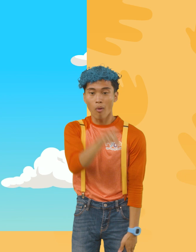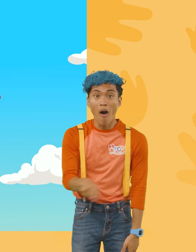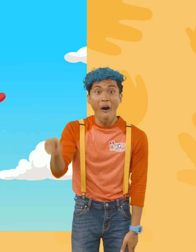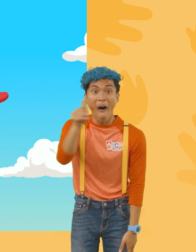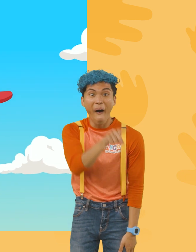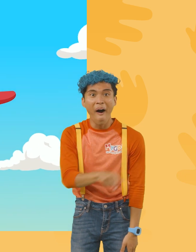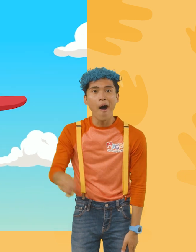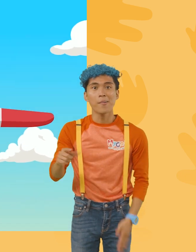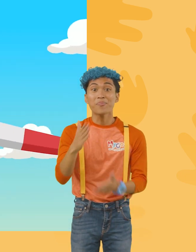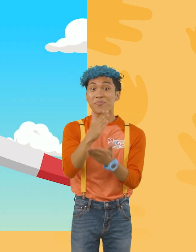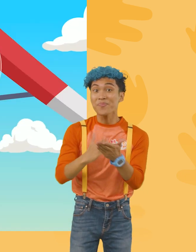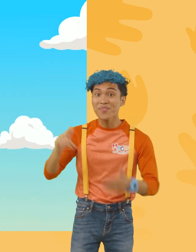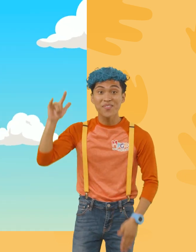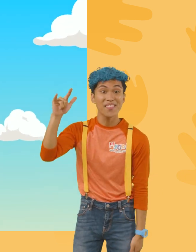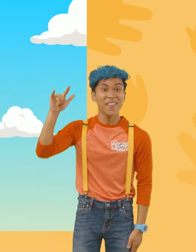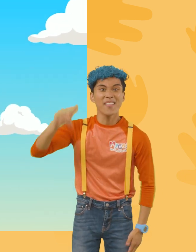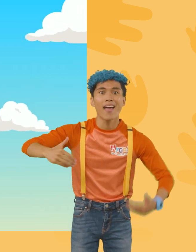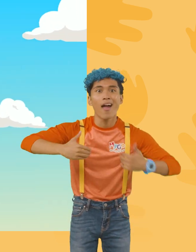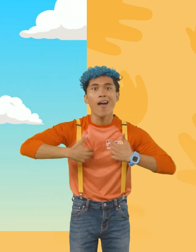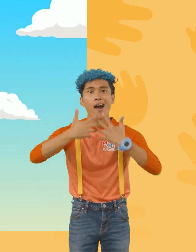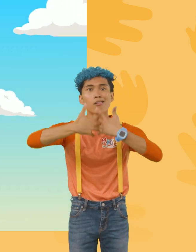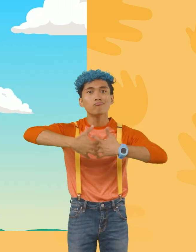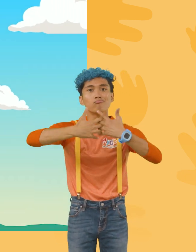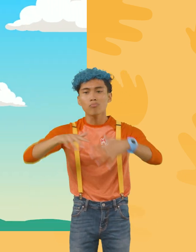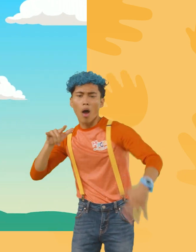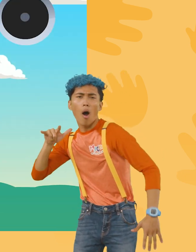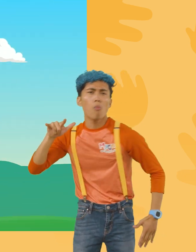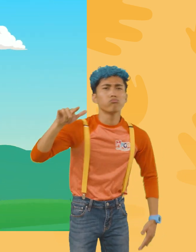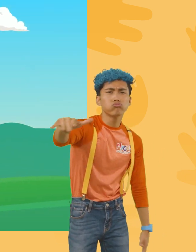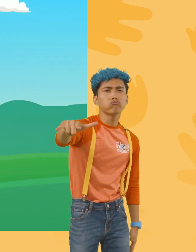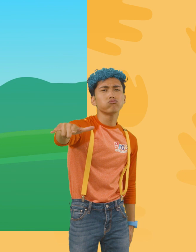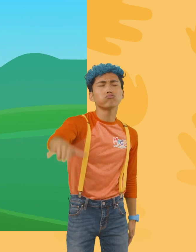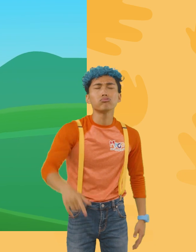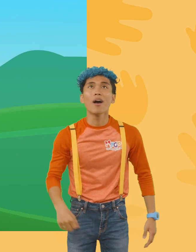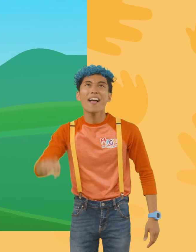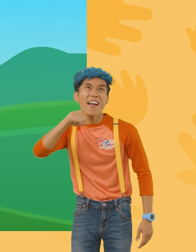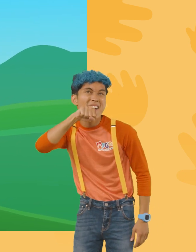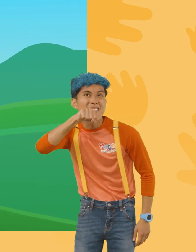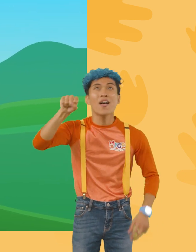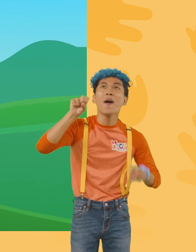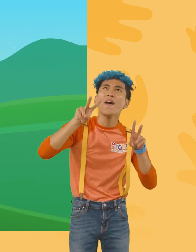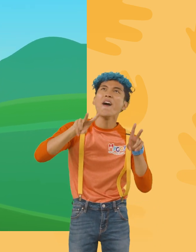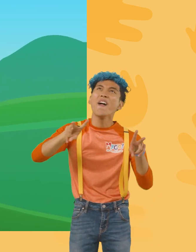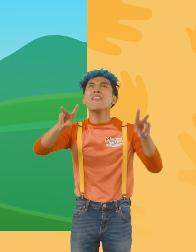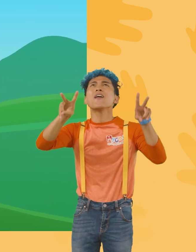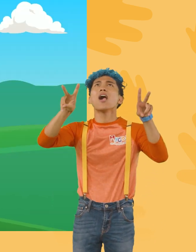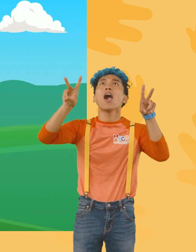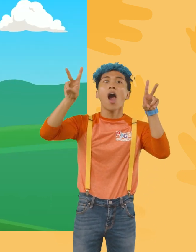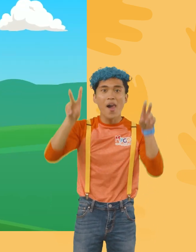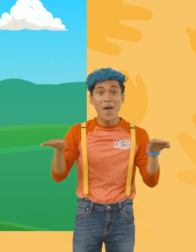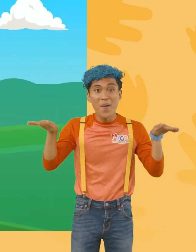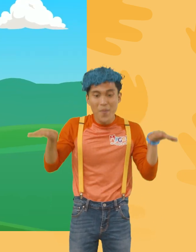fly with propellers. Some airplanes fly with jet engines. I love to look up